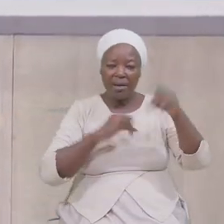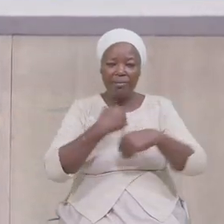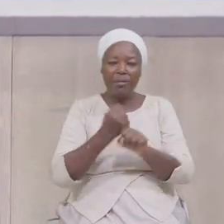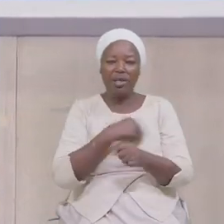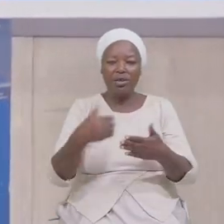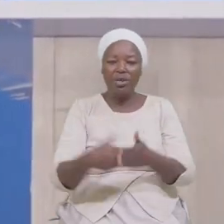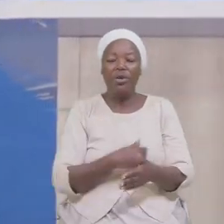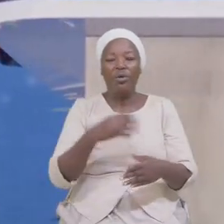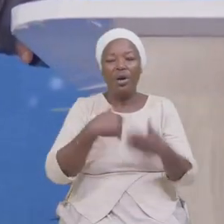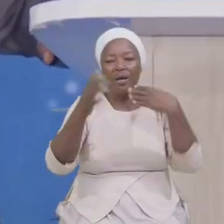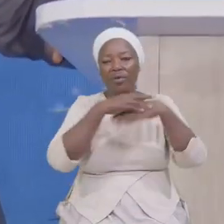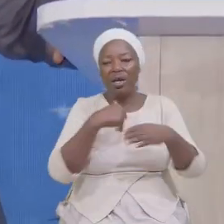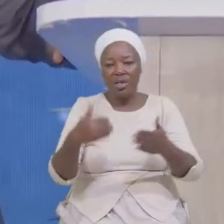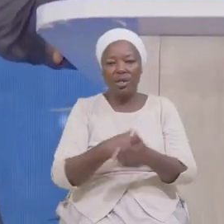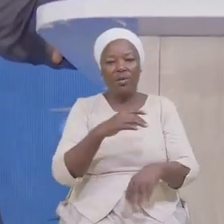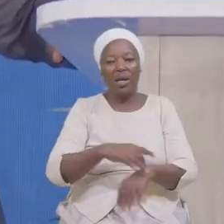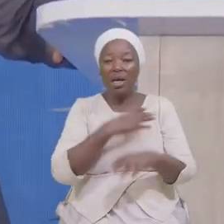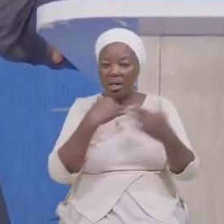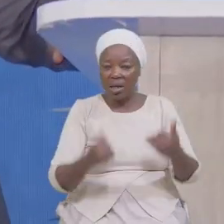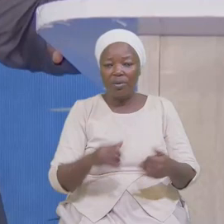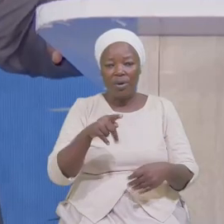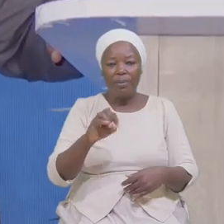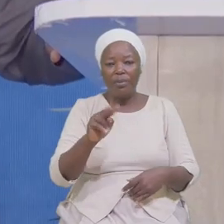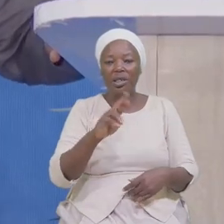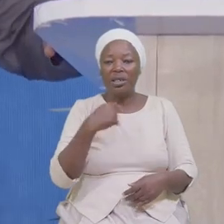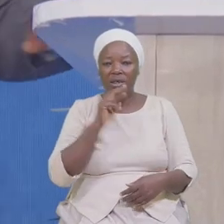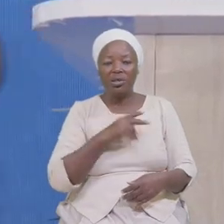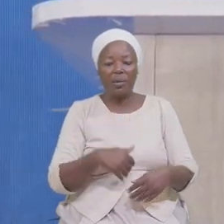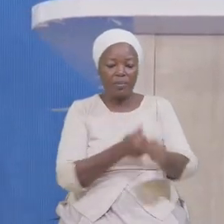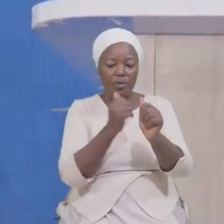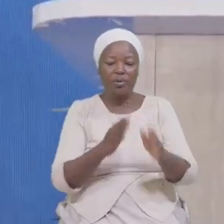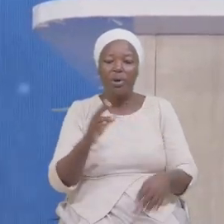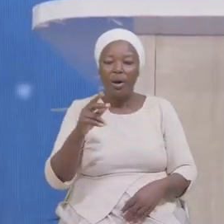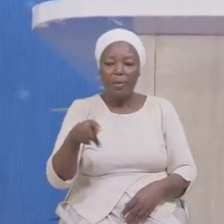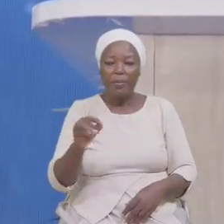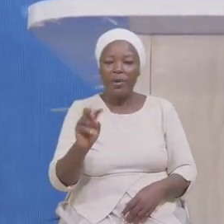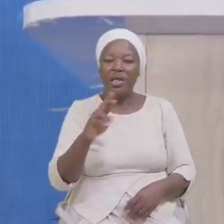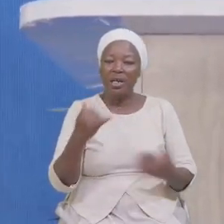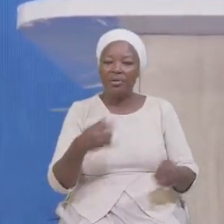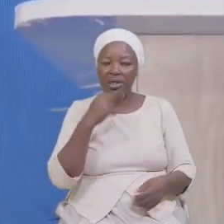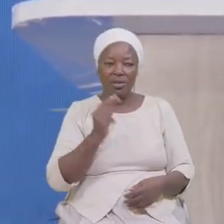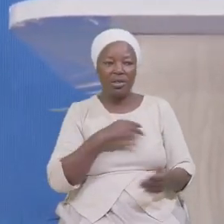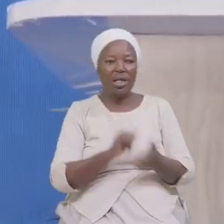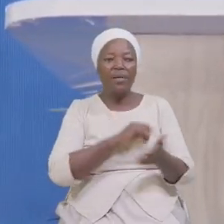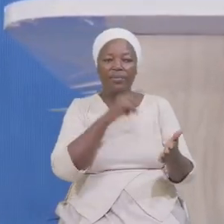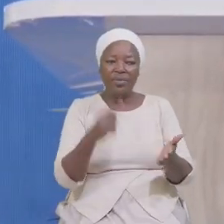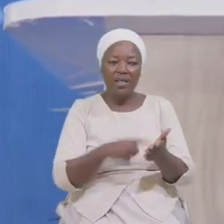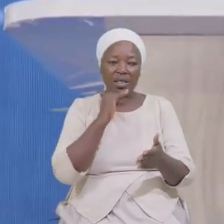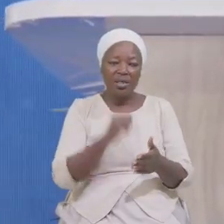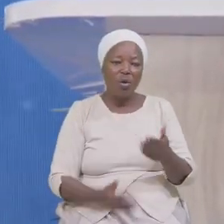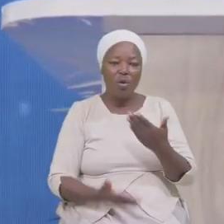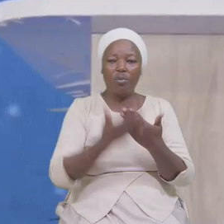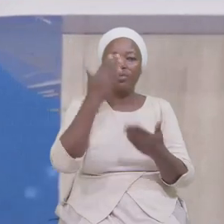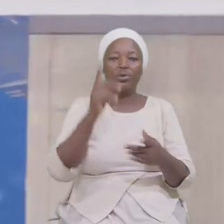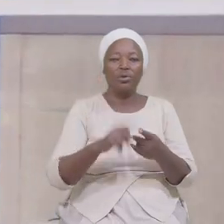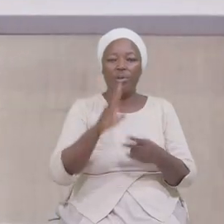earth. And now Peter is telling us, the apostle Peter telling us, that this is about to be fulfilled.